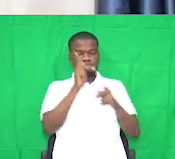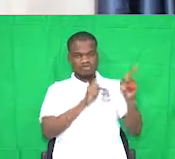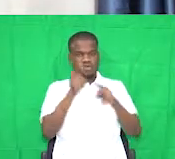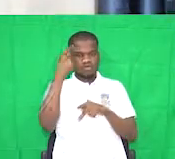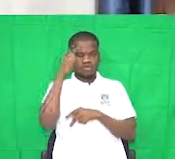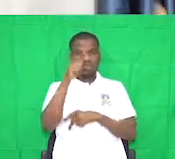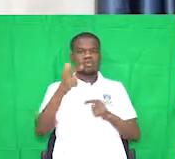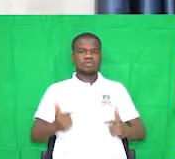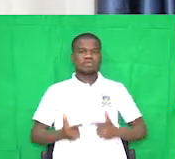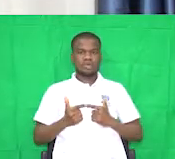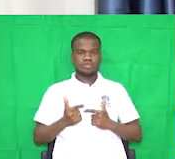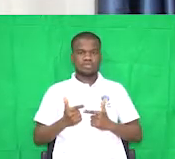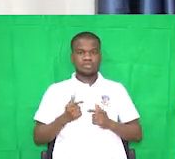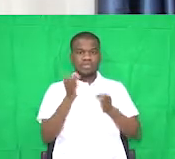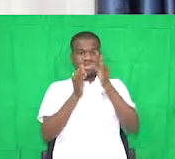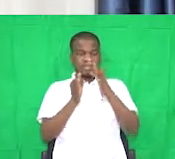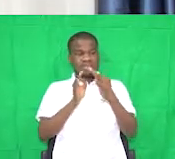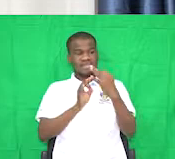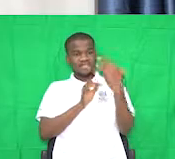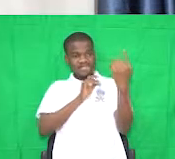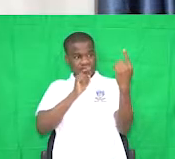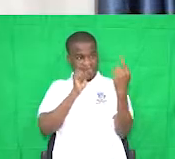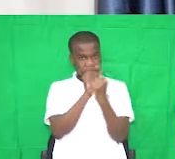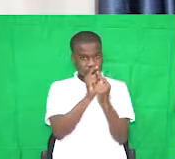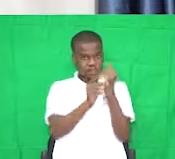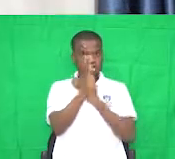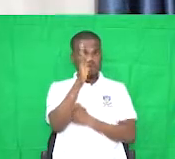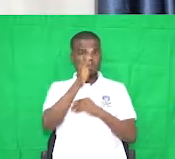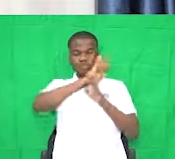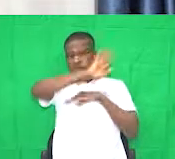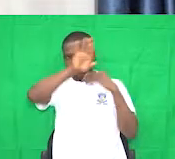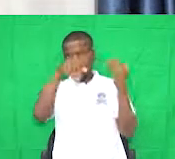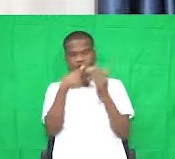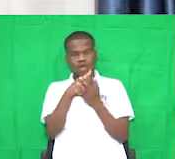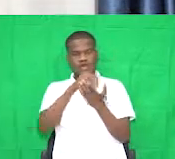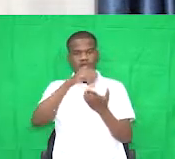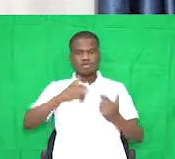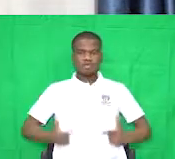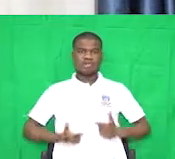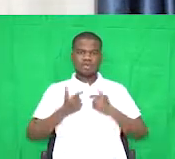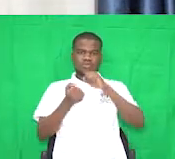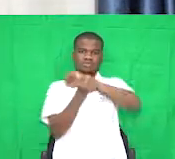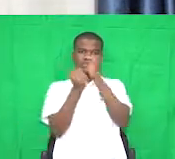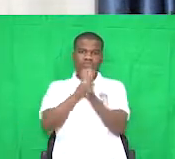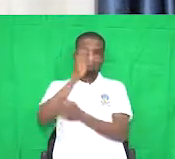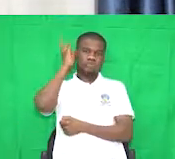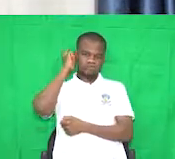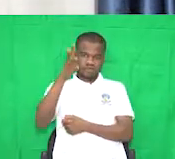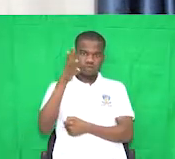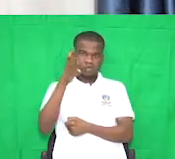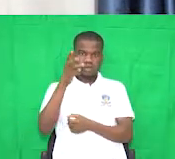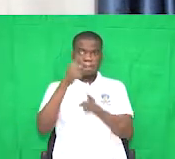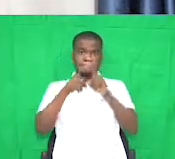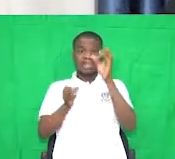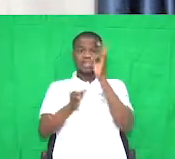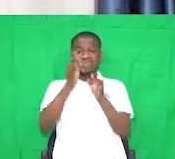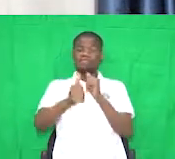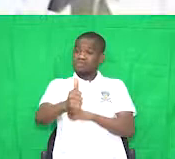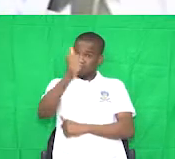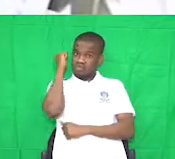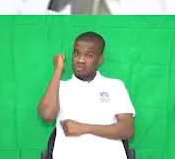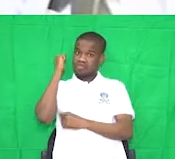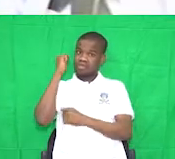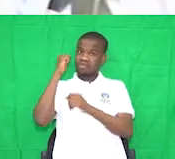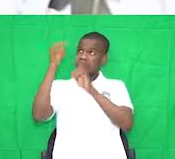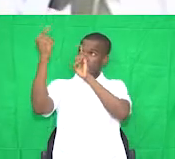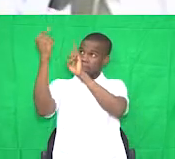the Lord, his perspective changed, his message changed, his testimony changed. Sa wo shia be mana sa wo shia yesu a when he saw